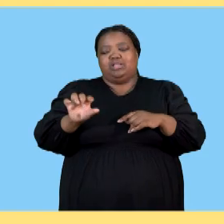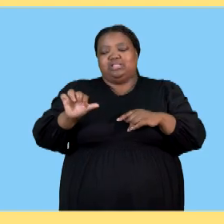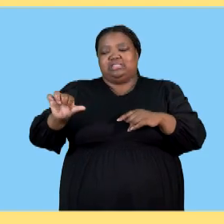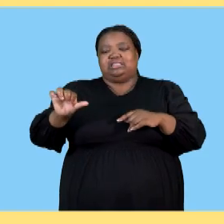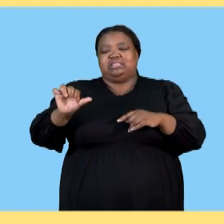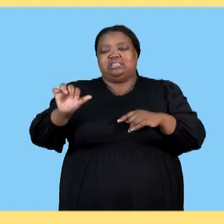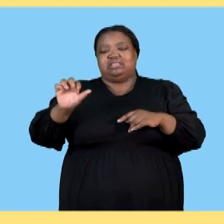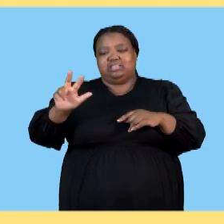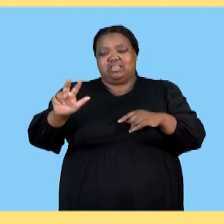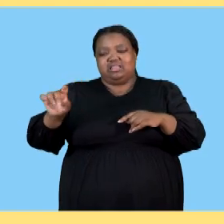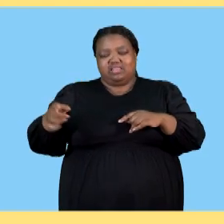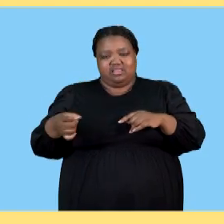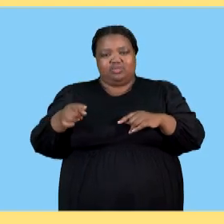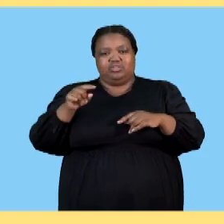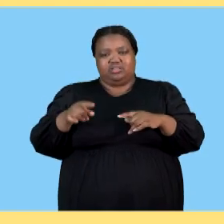1,168,000 by